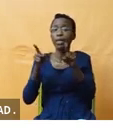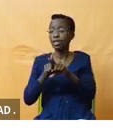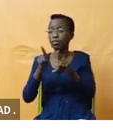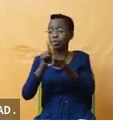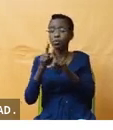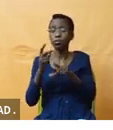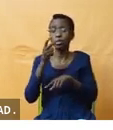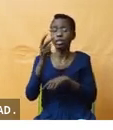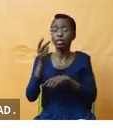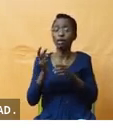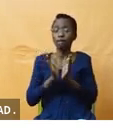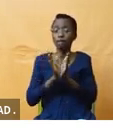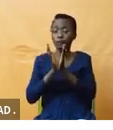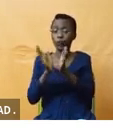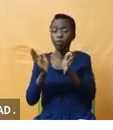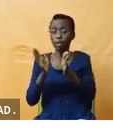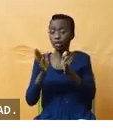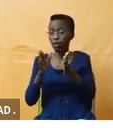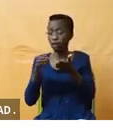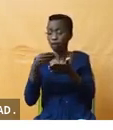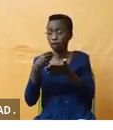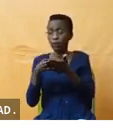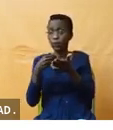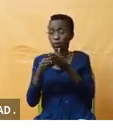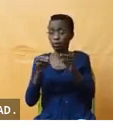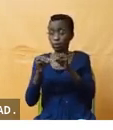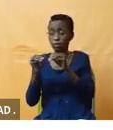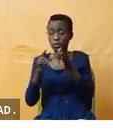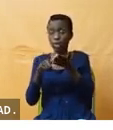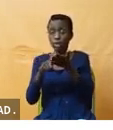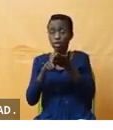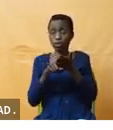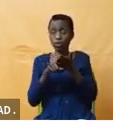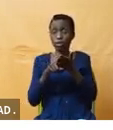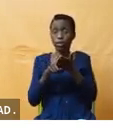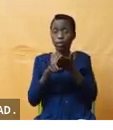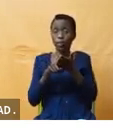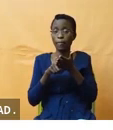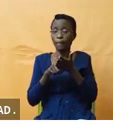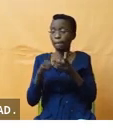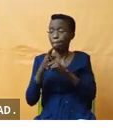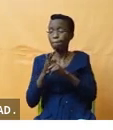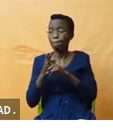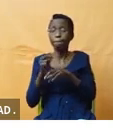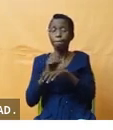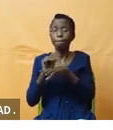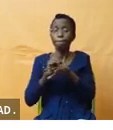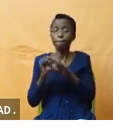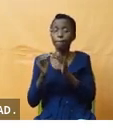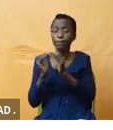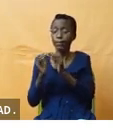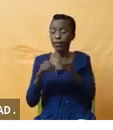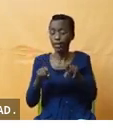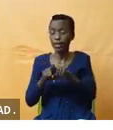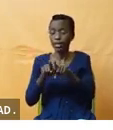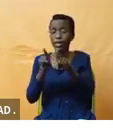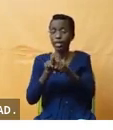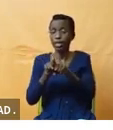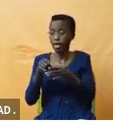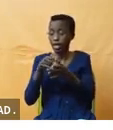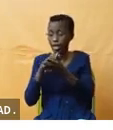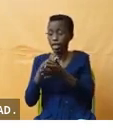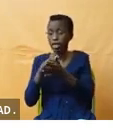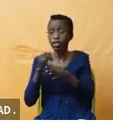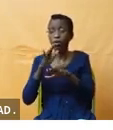public finance management laws or acts, if you prefer, at the different national levels, but they also emphasize on the very, very